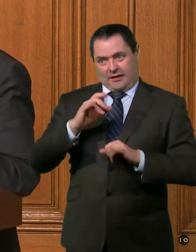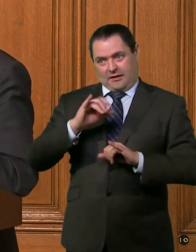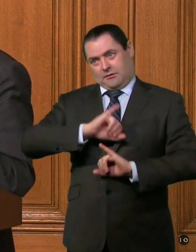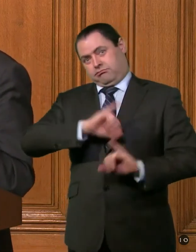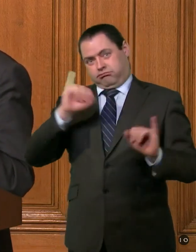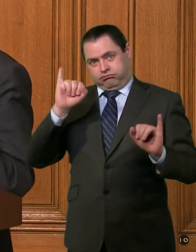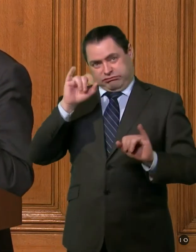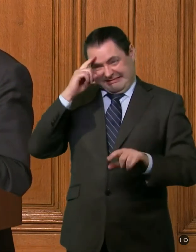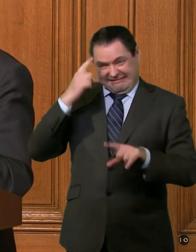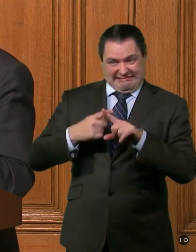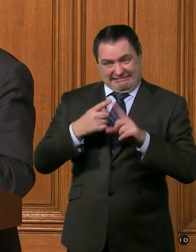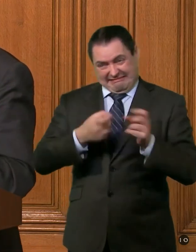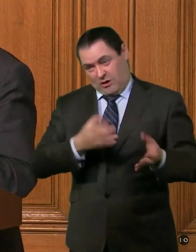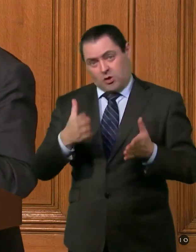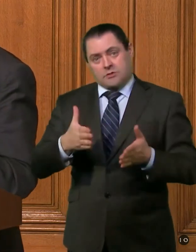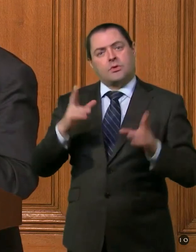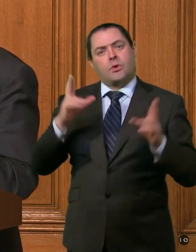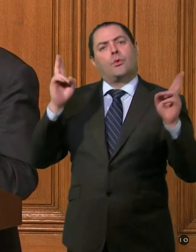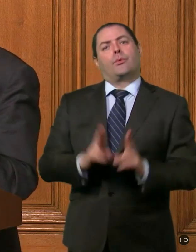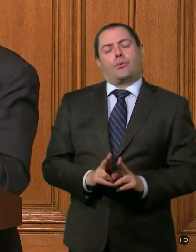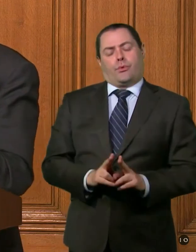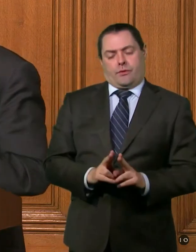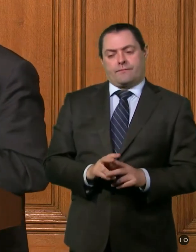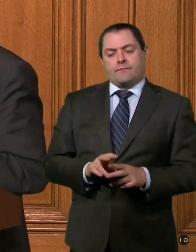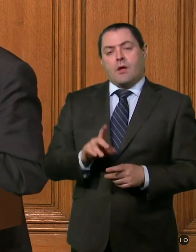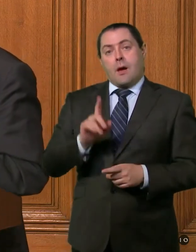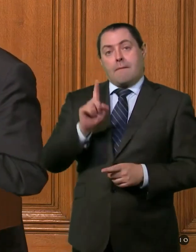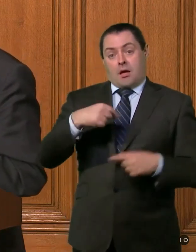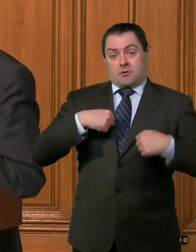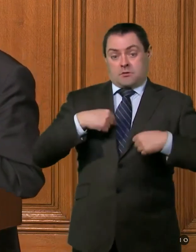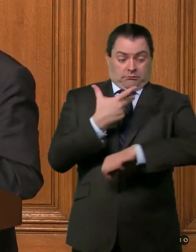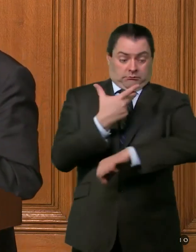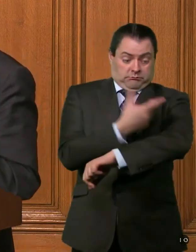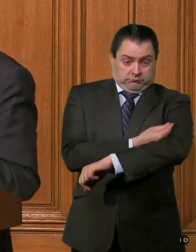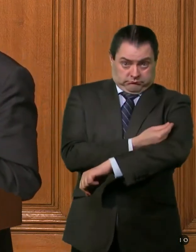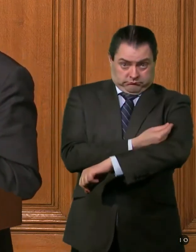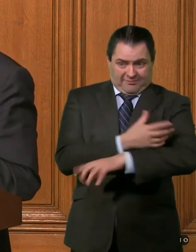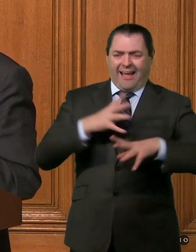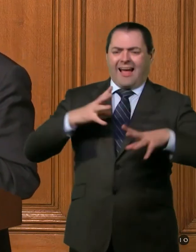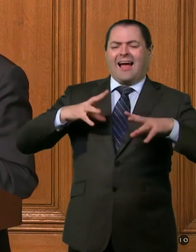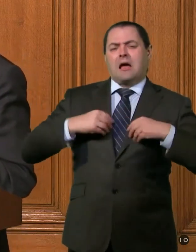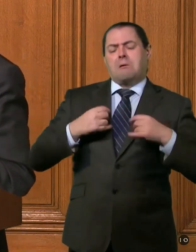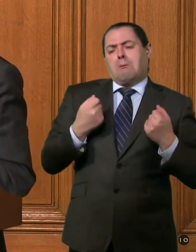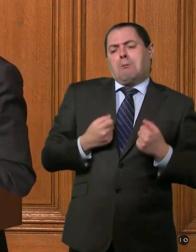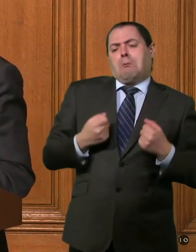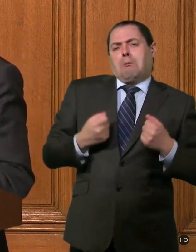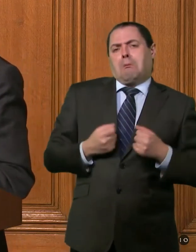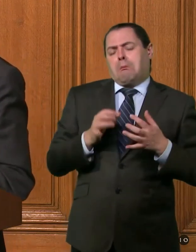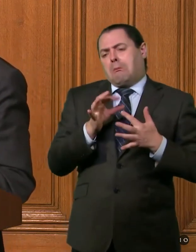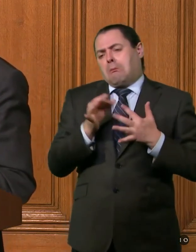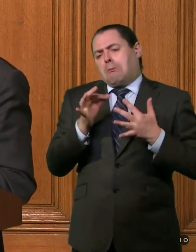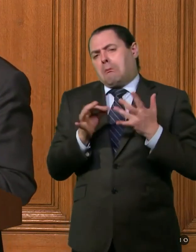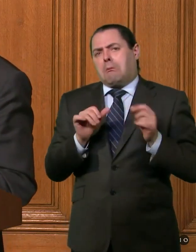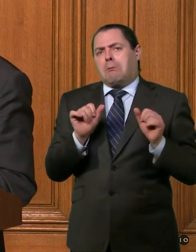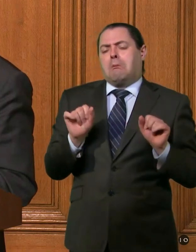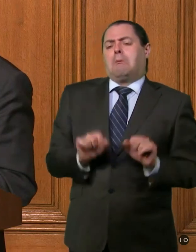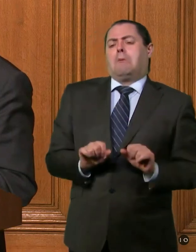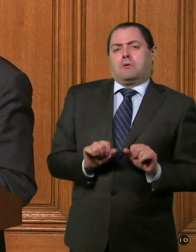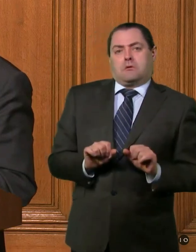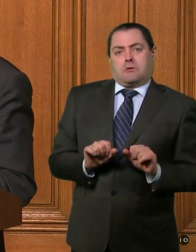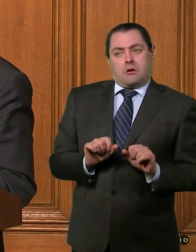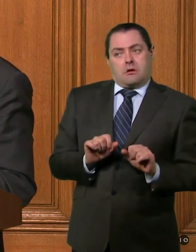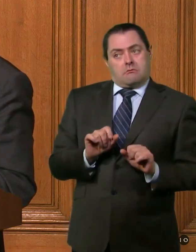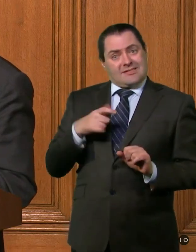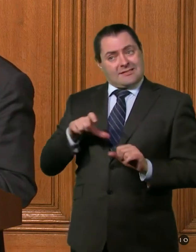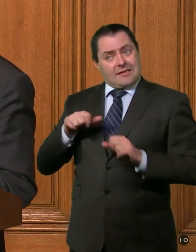it that if you had the vaccine, you would never catch the infection or you couldn't pass it on? We think they'll be partially